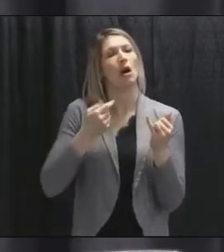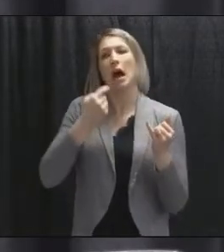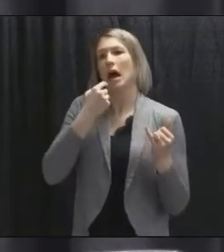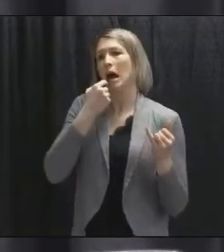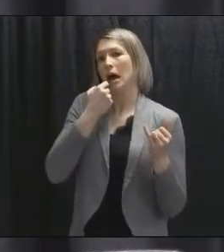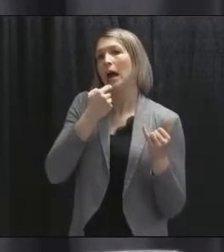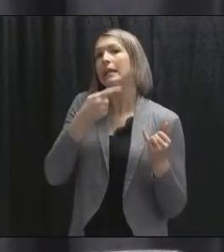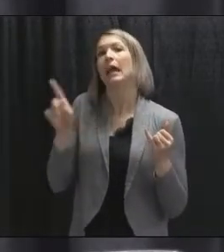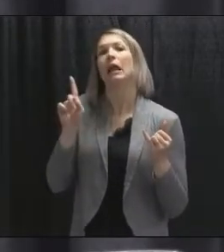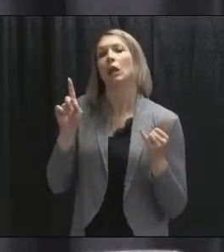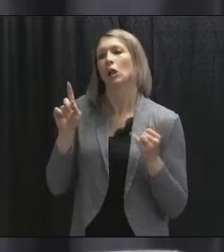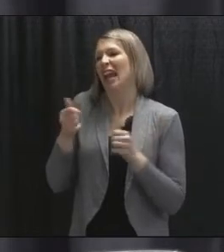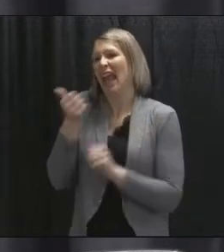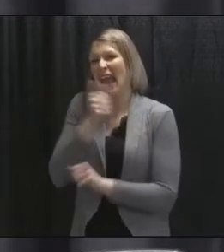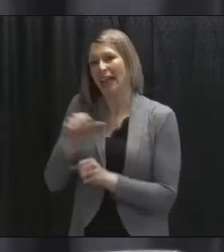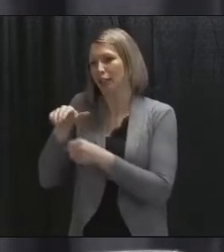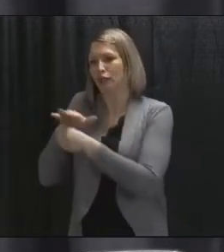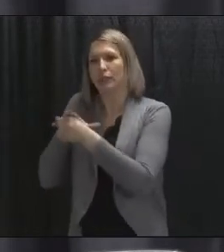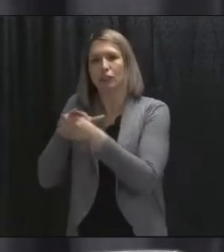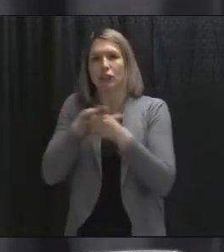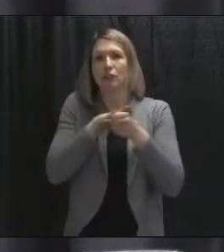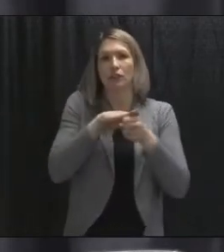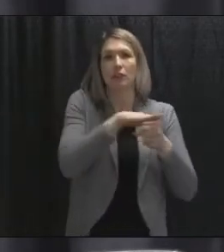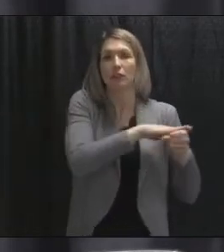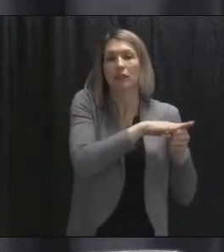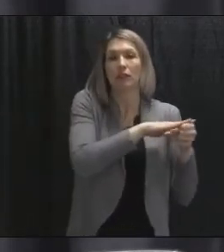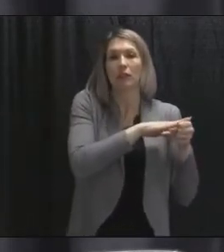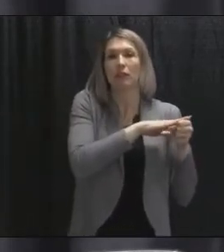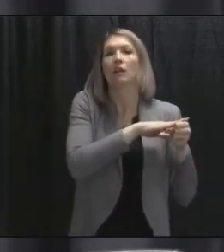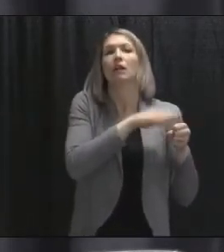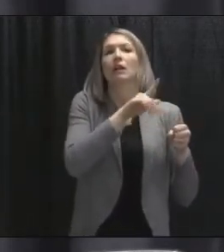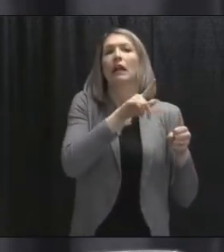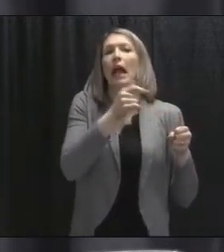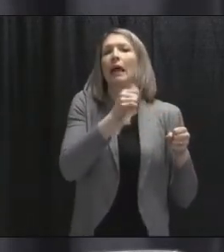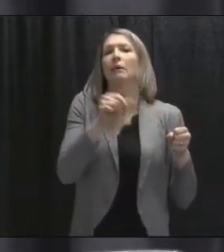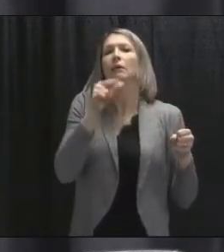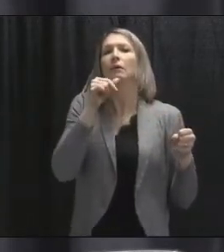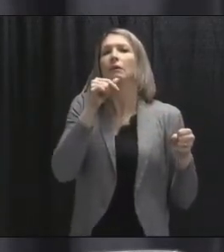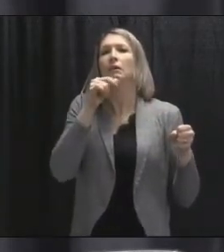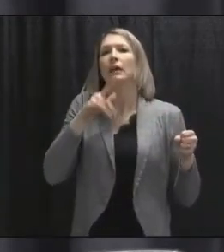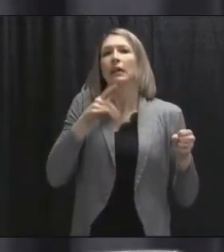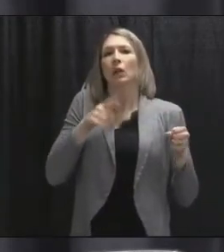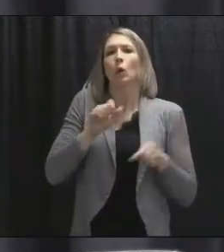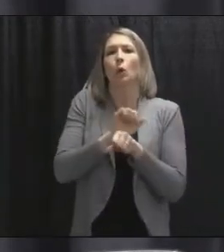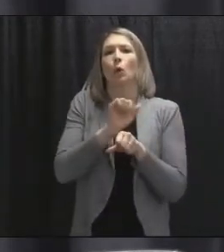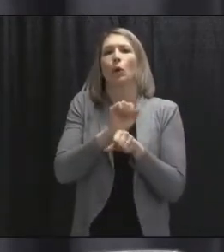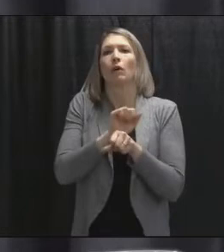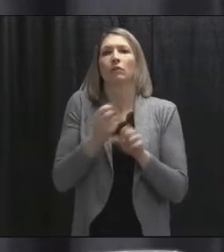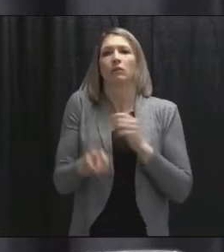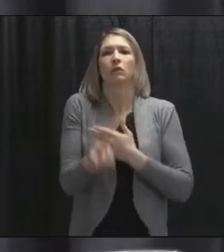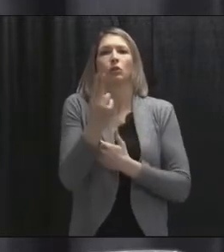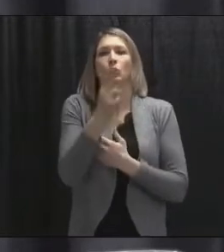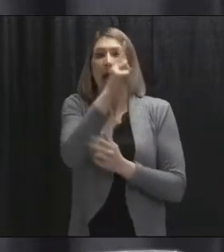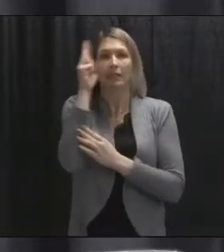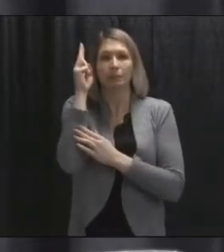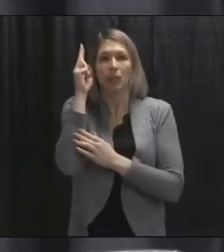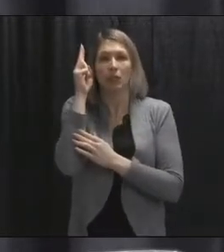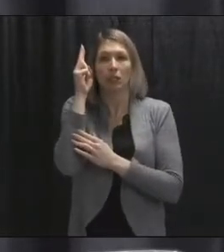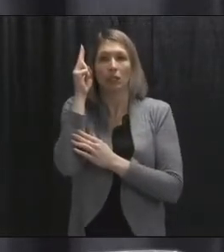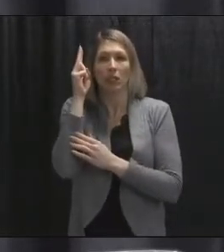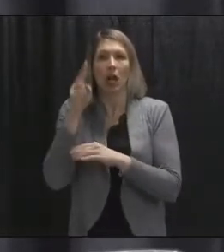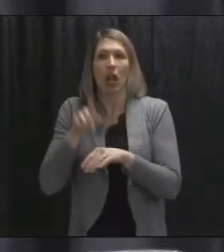who works across sites in long-term care should continue to do so. They should be allocated to a single site and